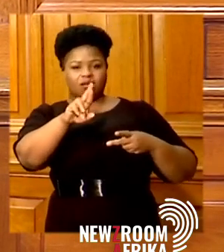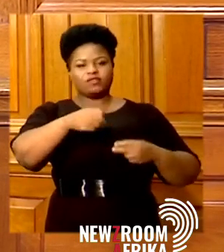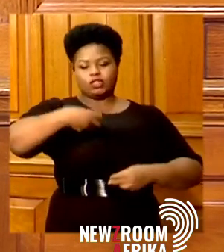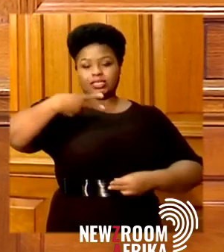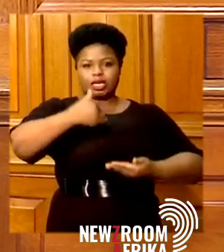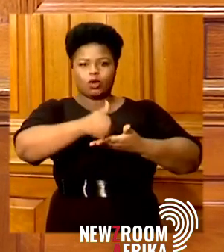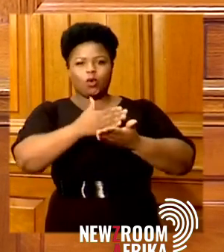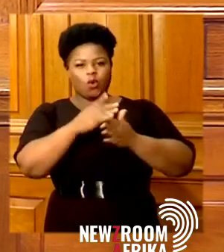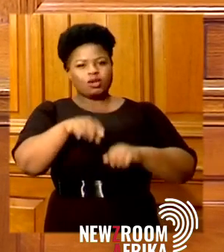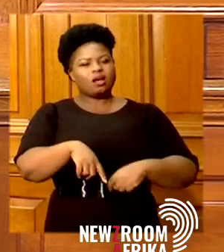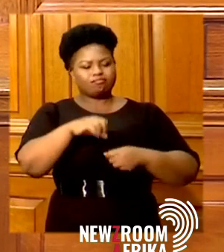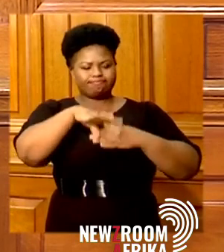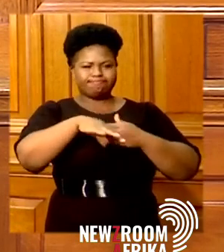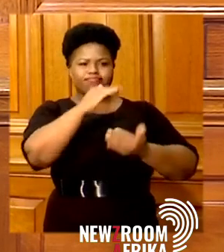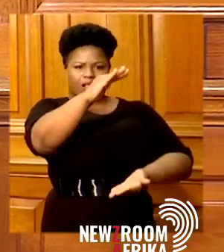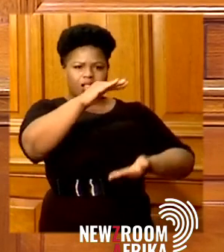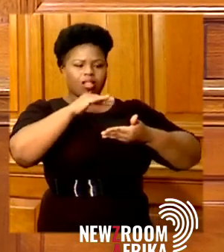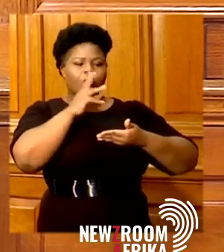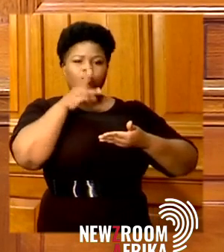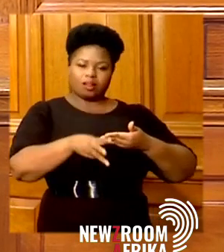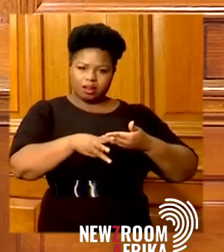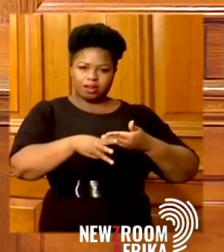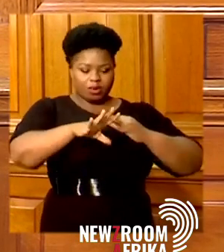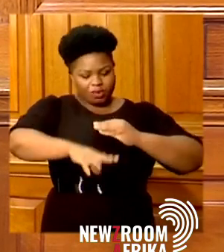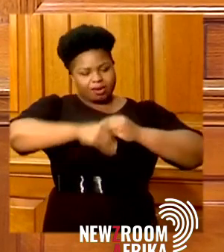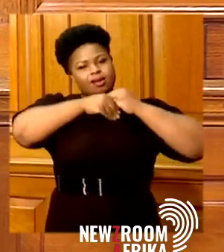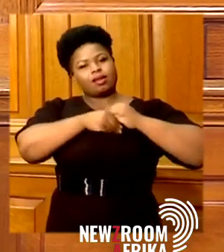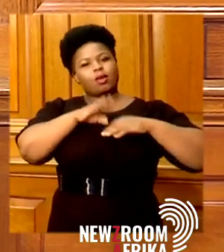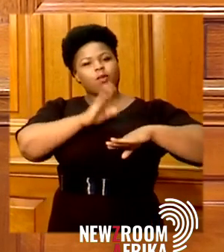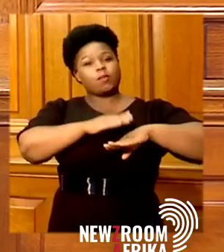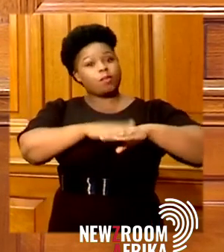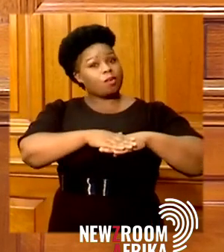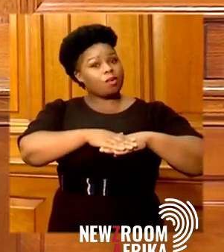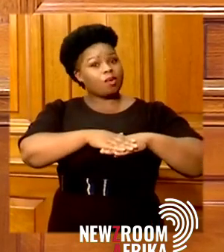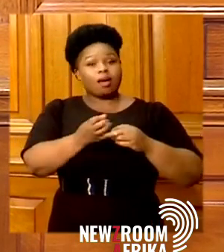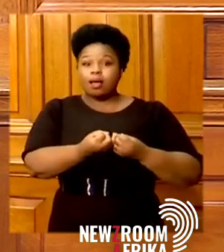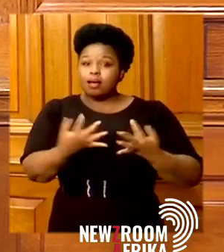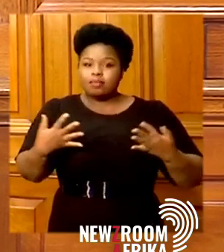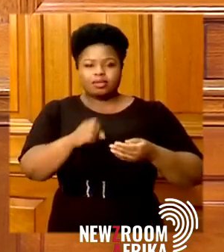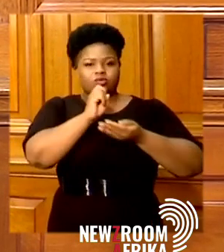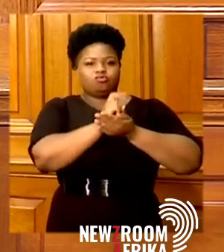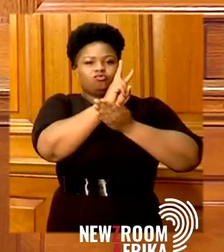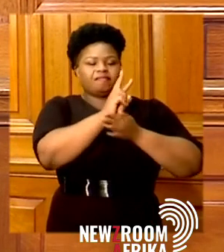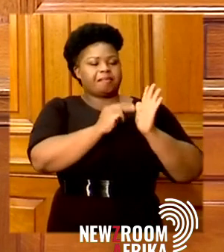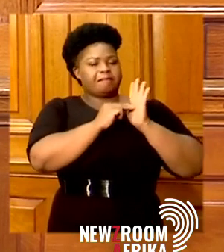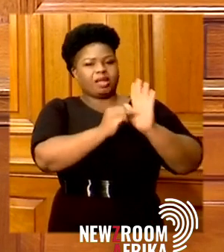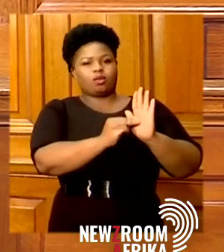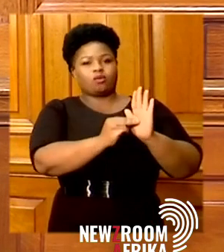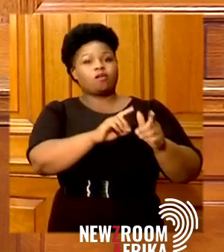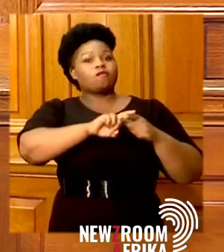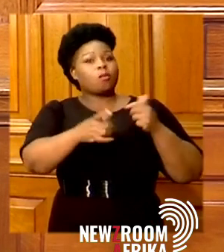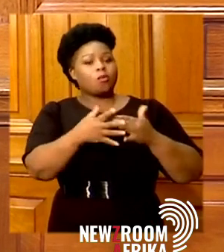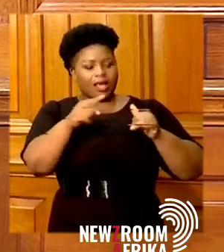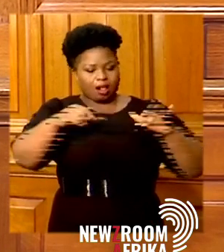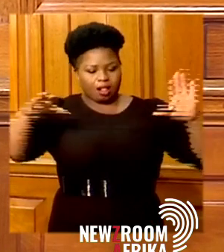quarter. Additionally, we have secured 12 million vaccine doses from the